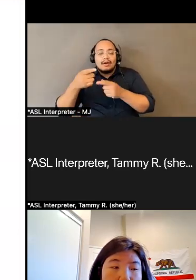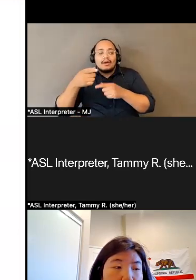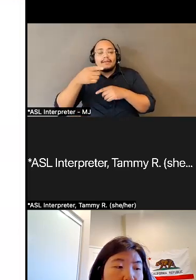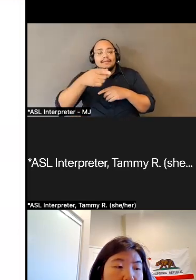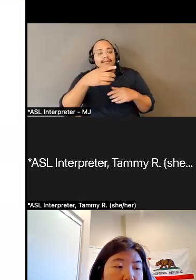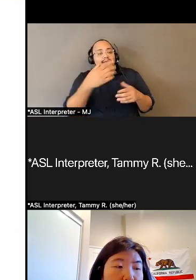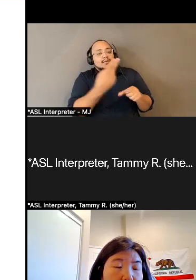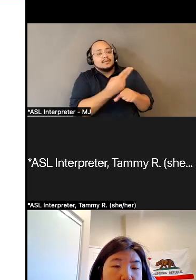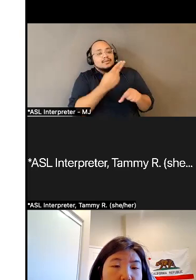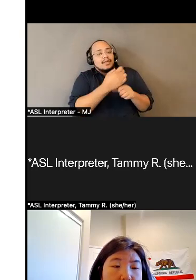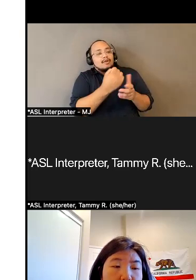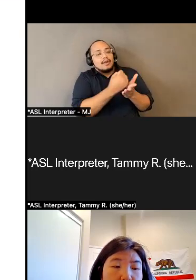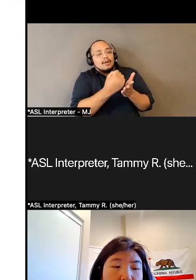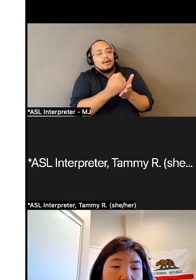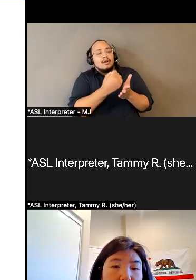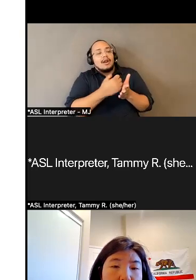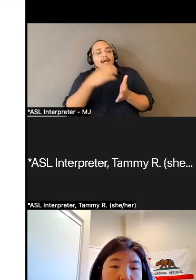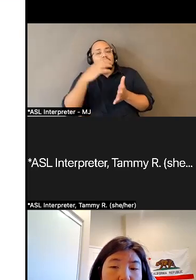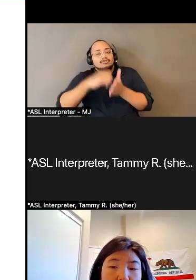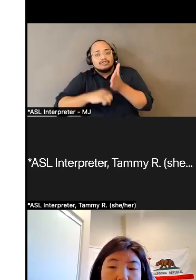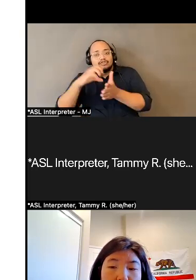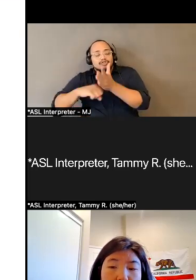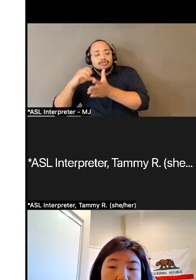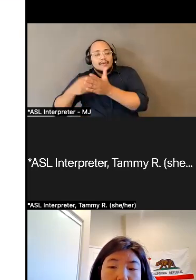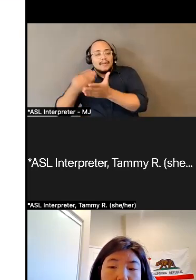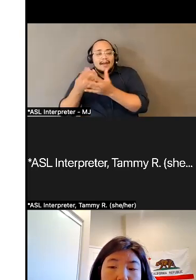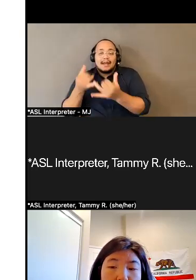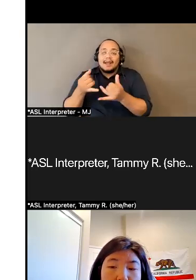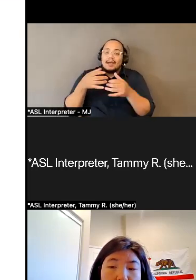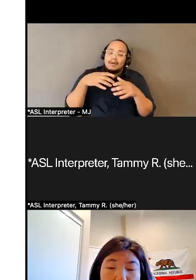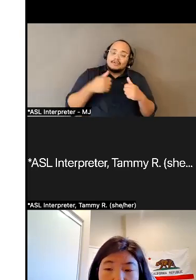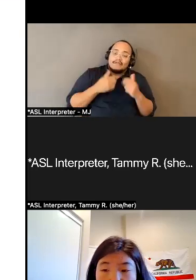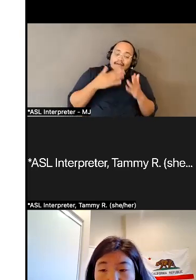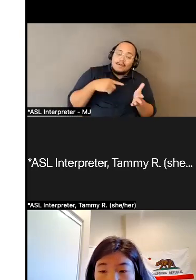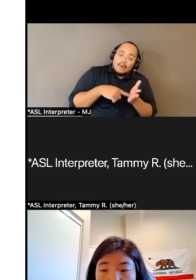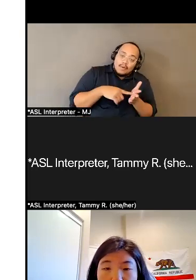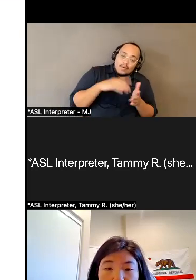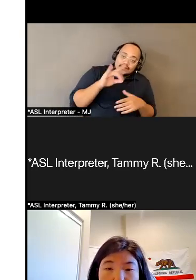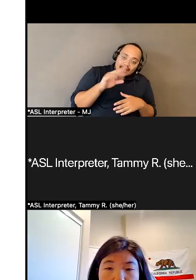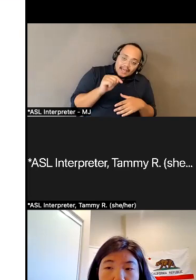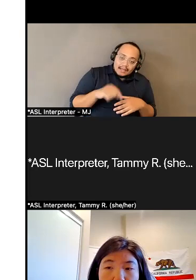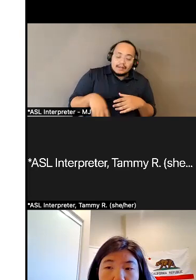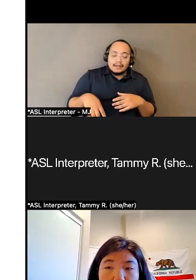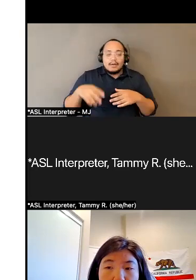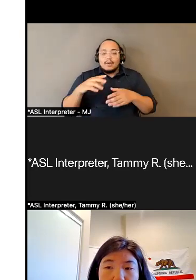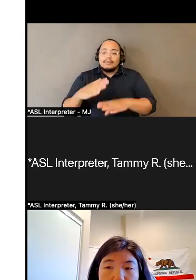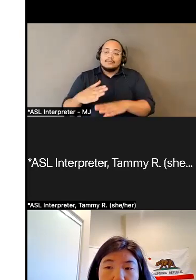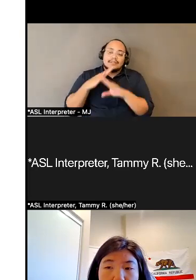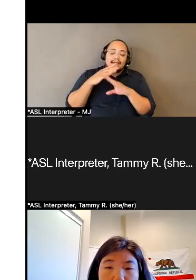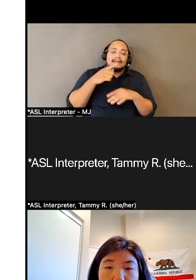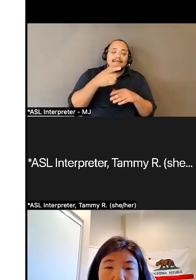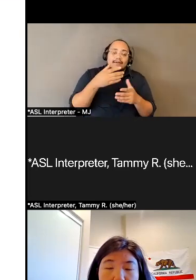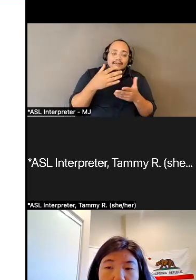their knowledge or consent, or a harm doer disrupting a survivor's ability to earn income or pursue